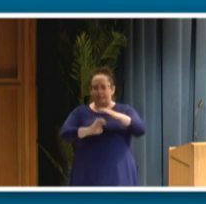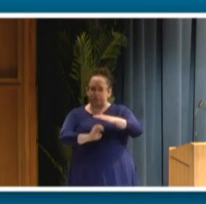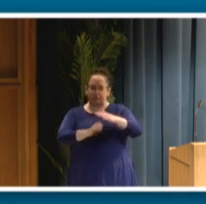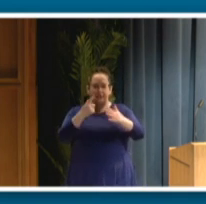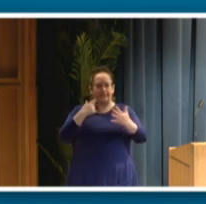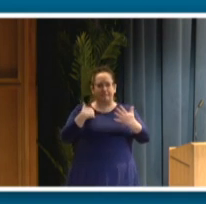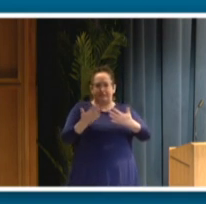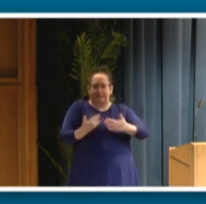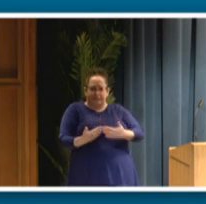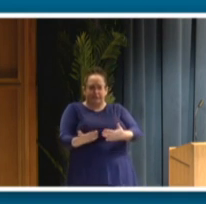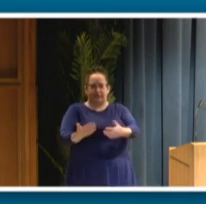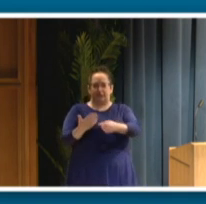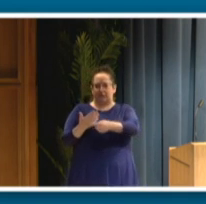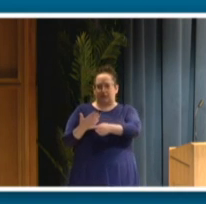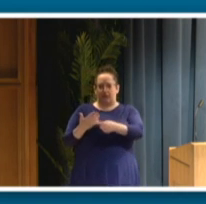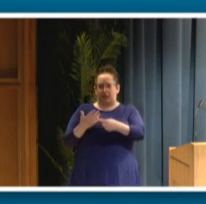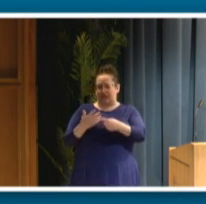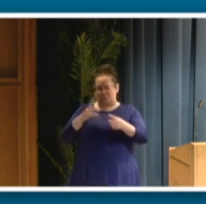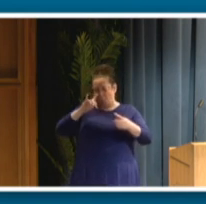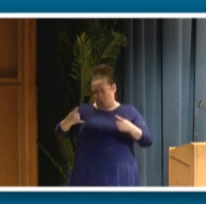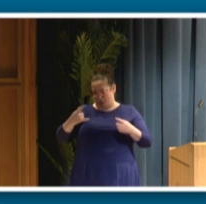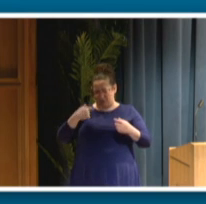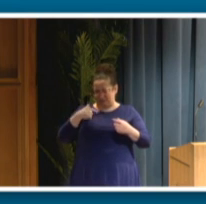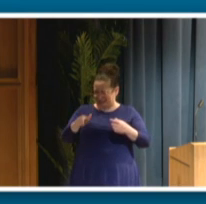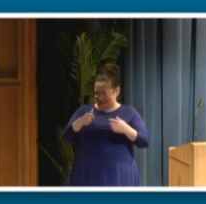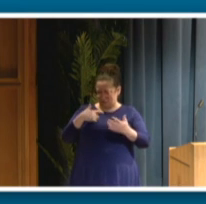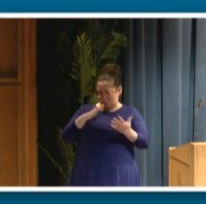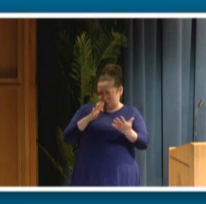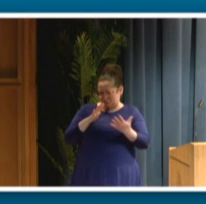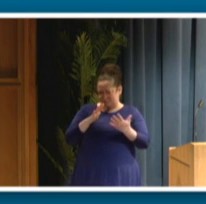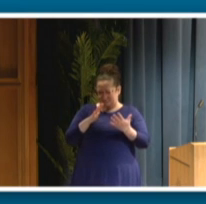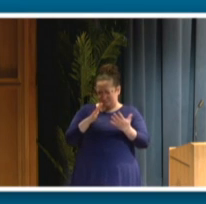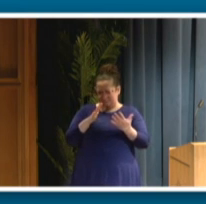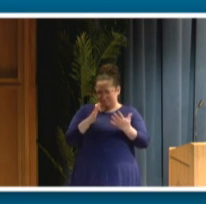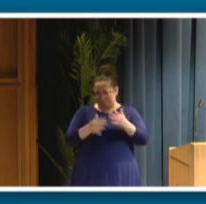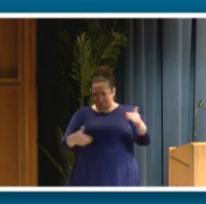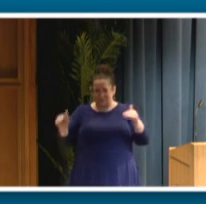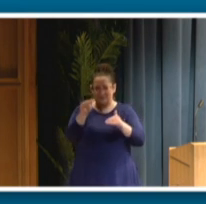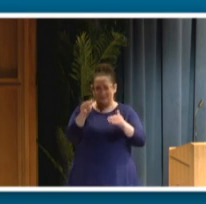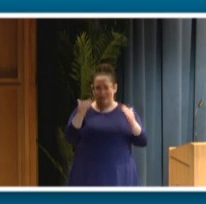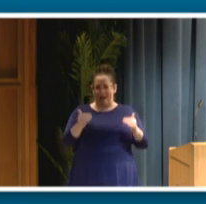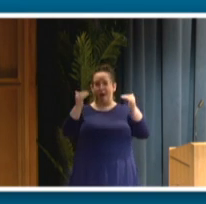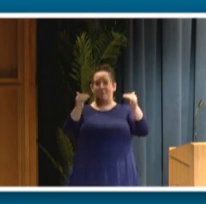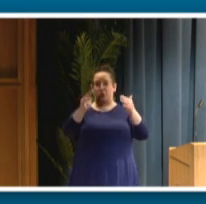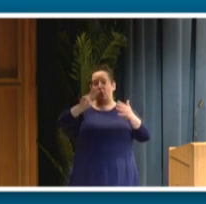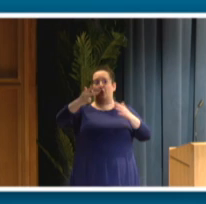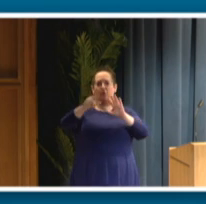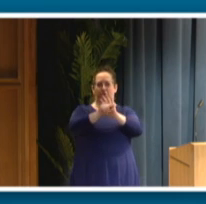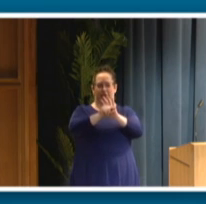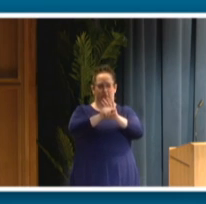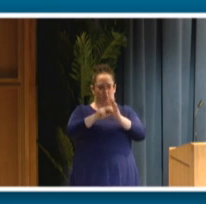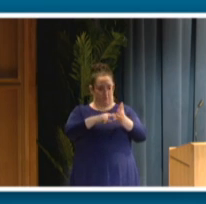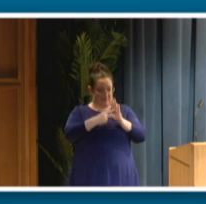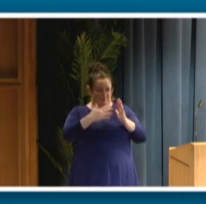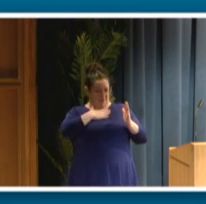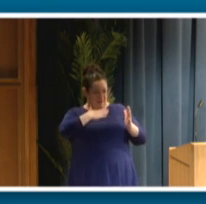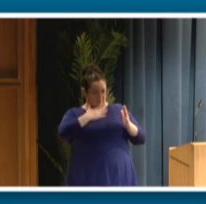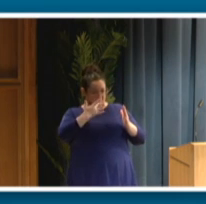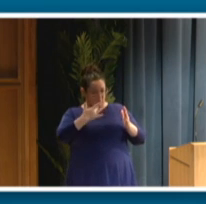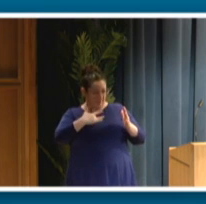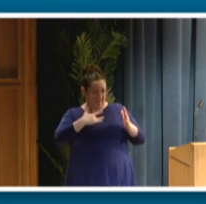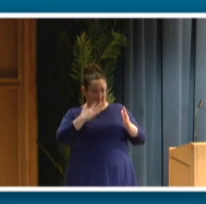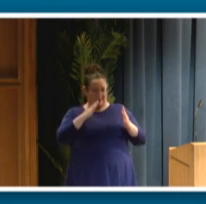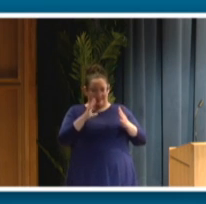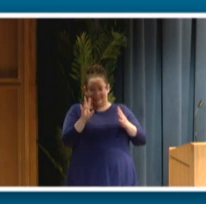he's gonna fail if we don't move him on because he's too bored, right? Mm-hmm. So they moved me forward in third grade. My birthday's in December. This puts me 2 years back, right? Okay. So in the